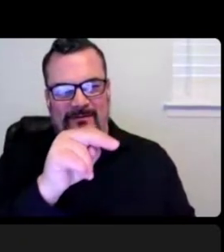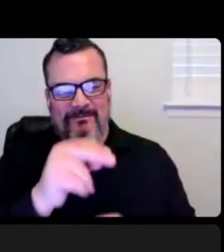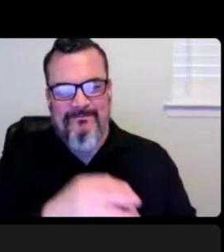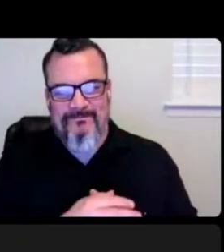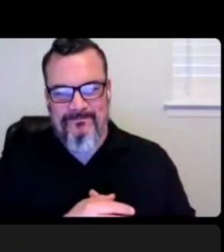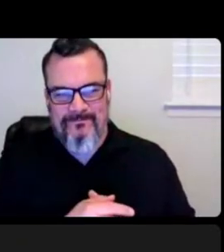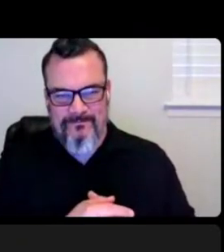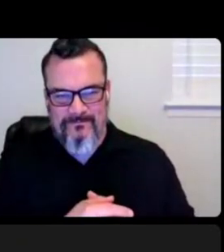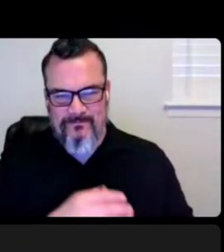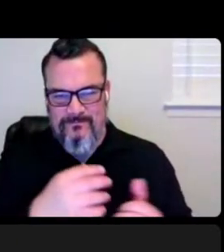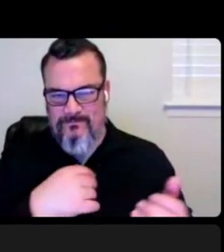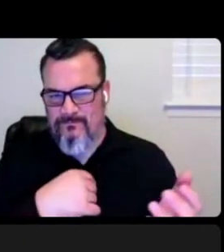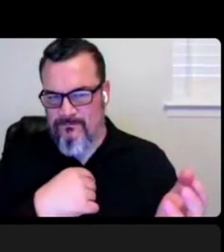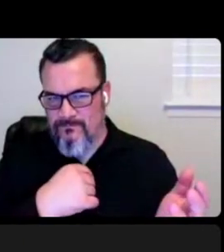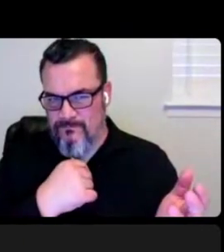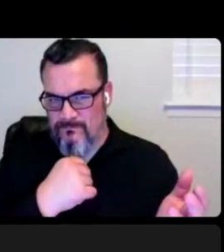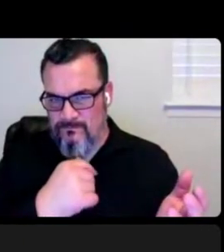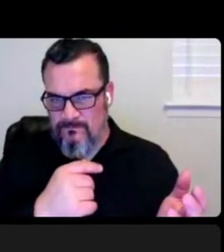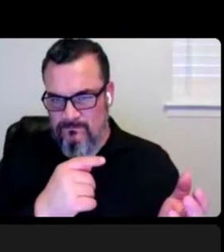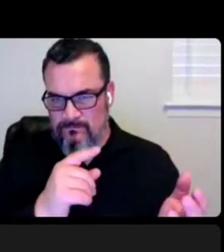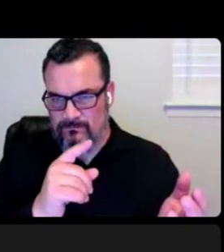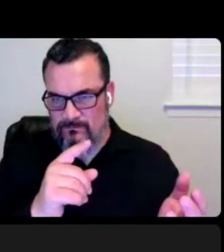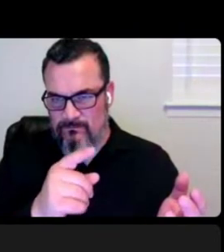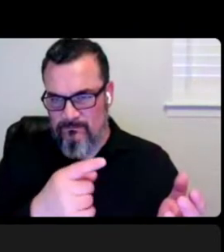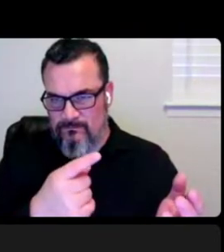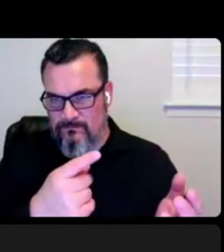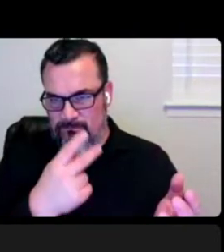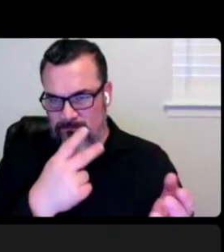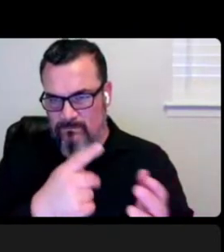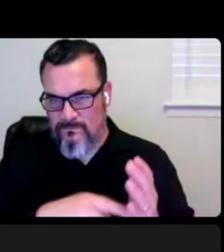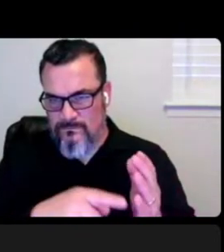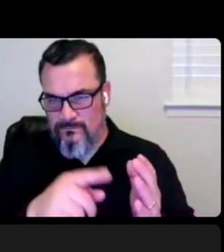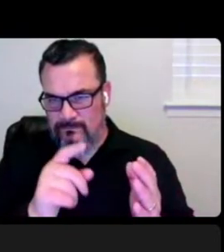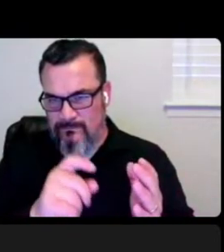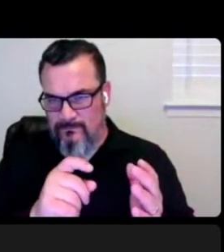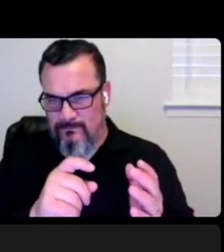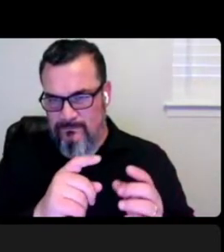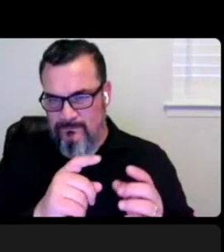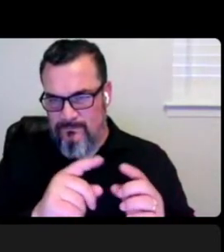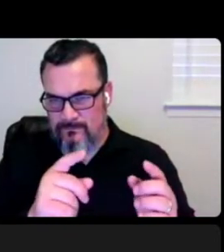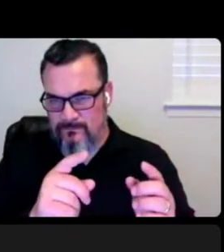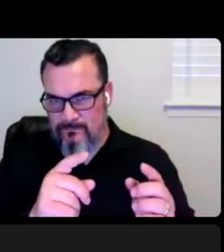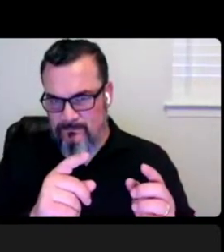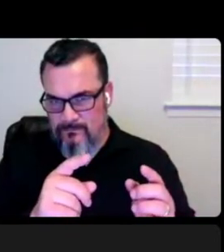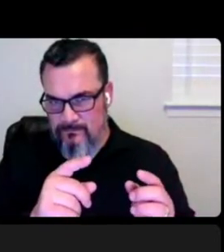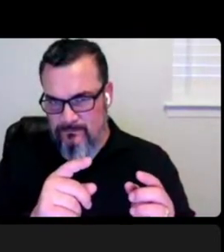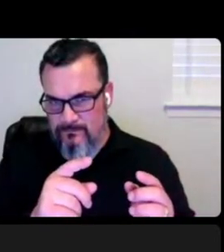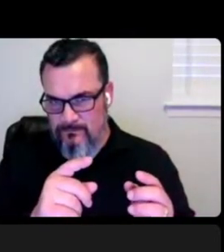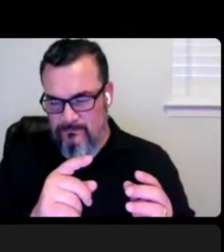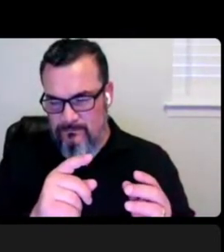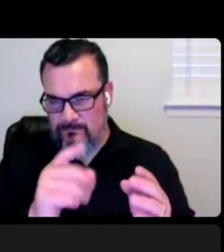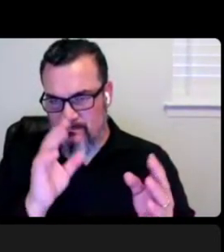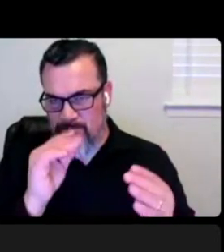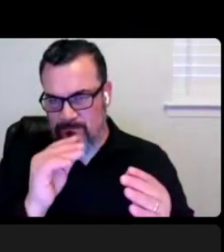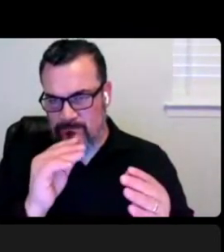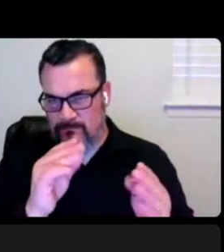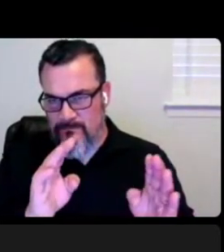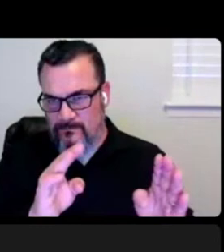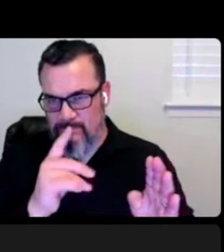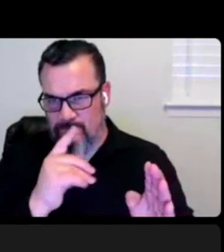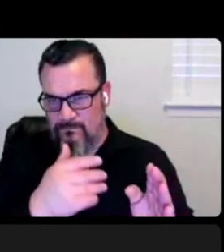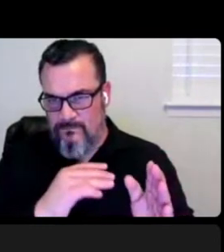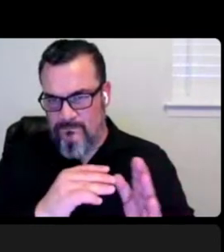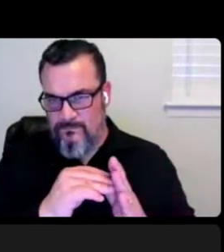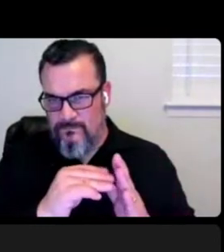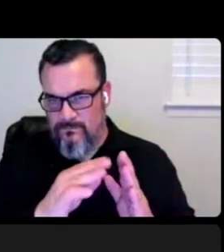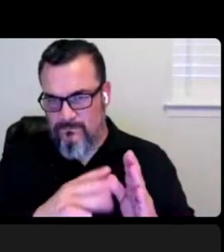not only be committed to ensuring all students see what they need when they need, but we will model same expected behaviors for our students as they